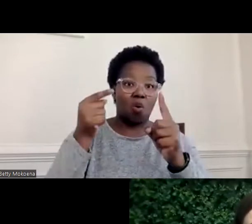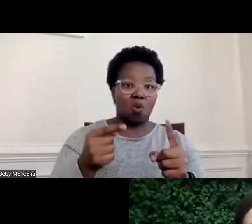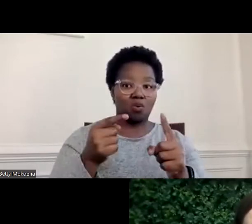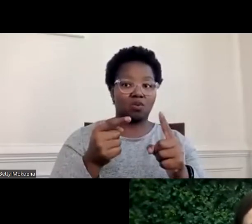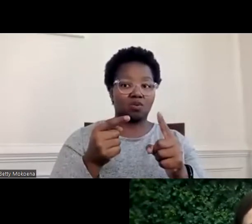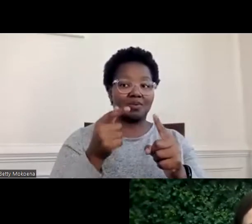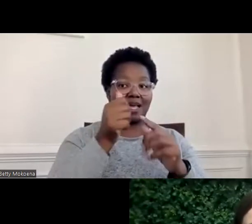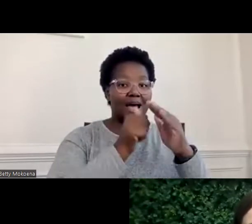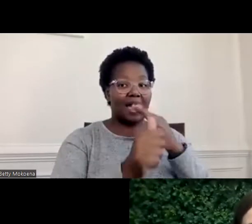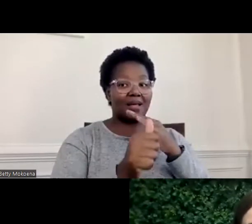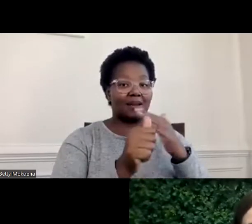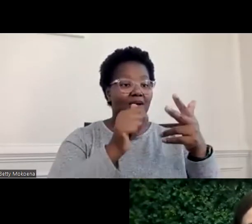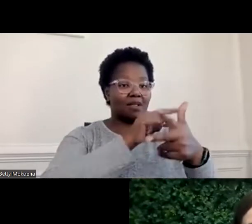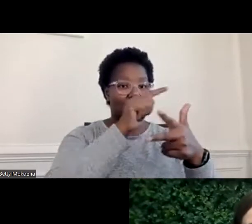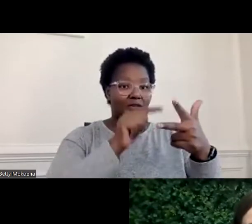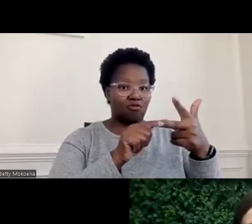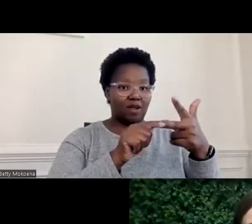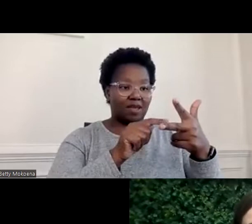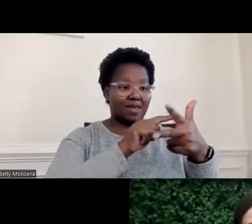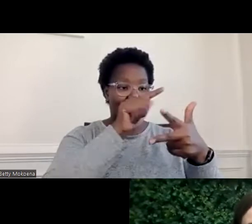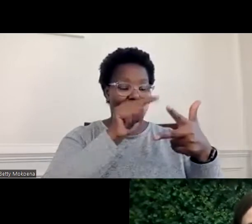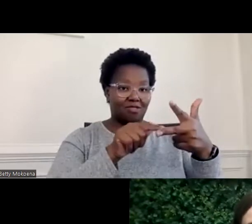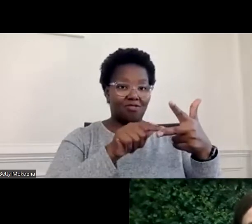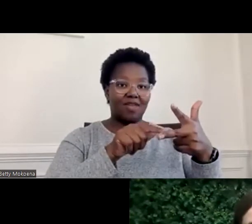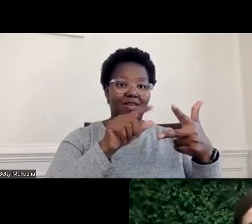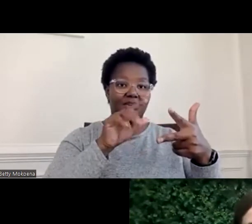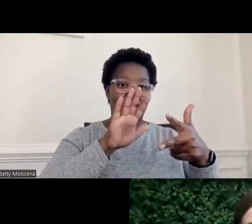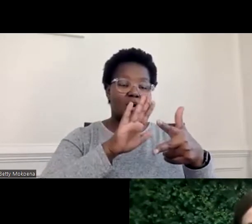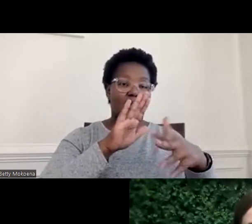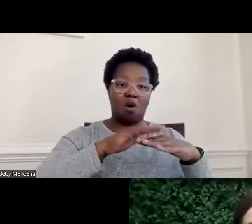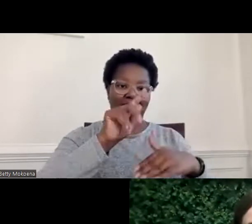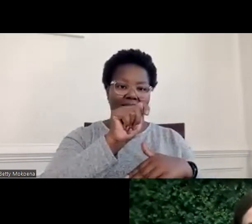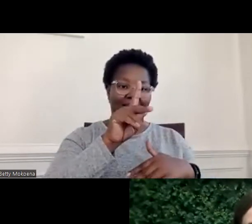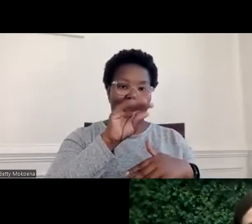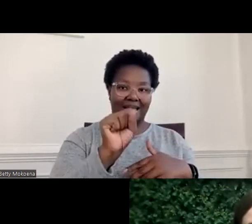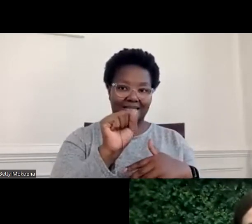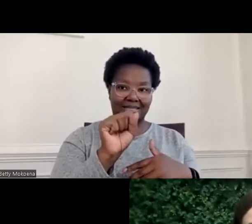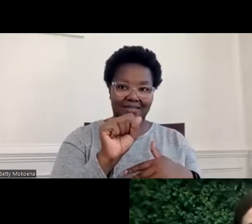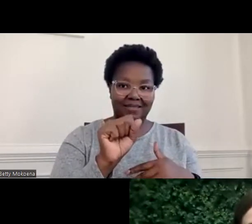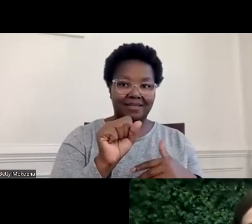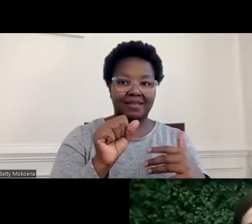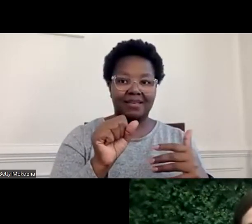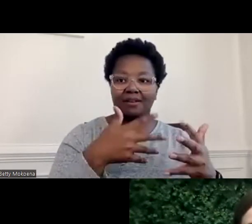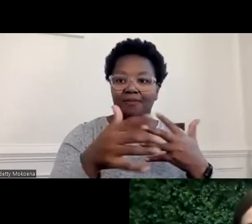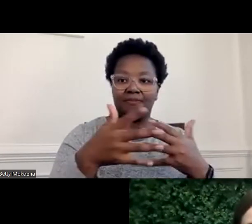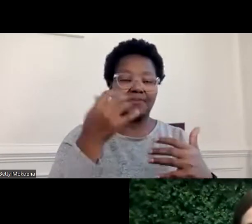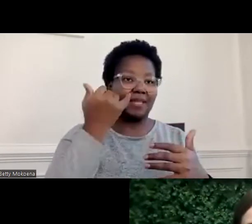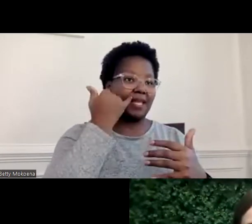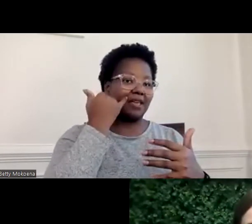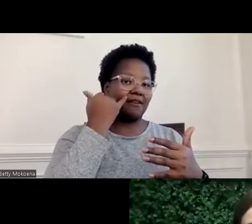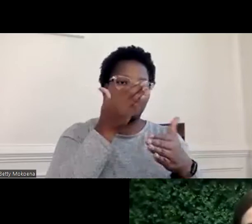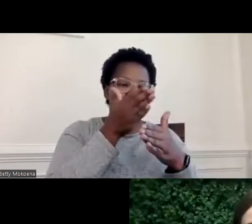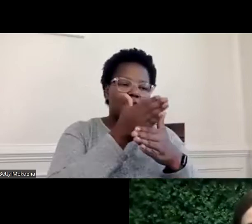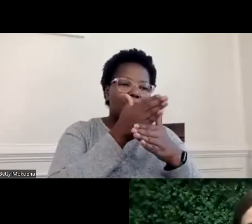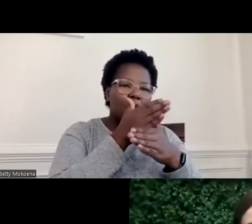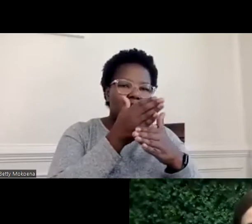those 3 areas of tailored day, you know, whether they need, you know, a moderate level of supports with